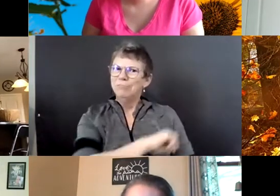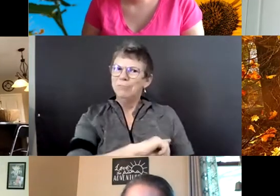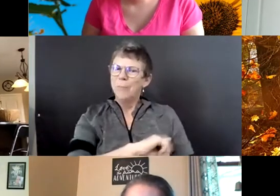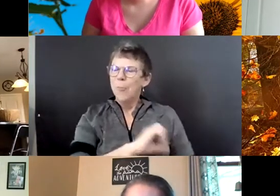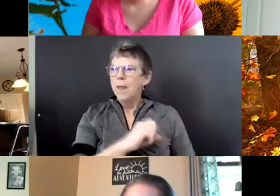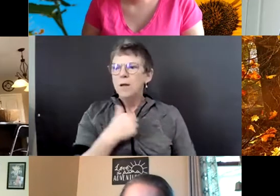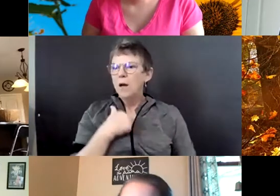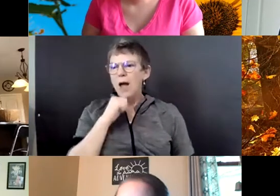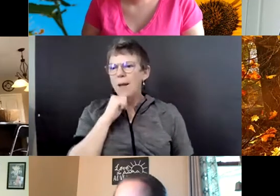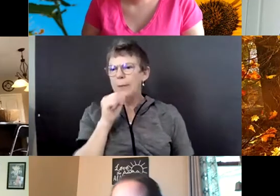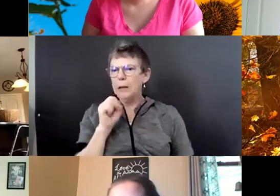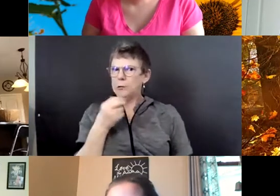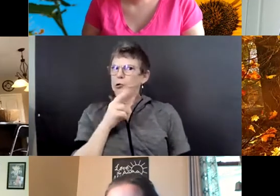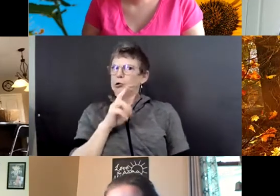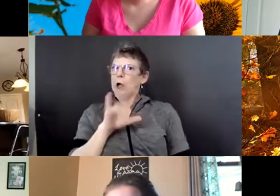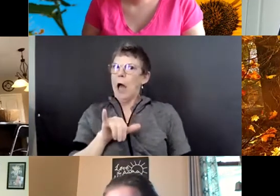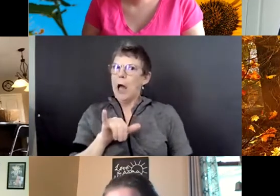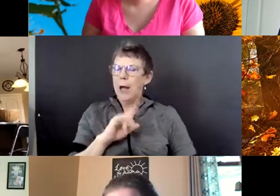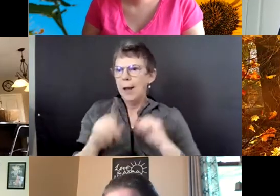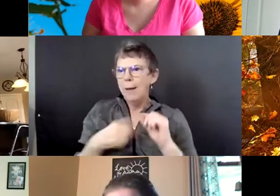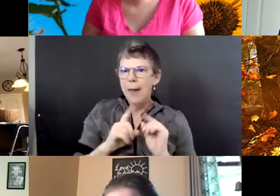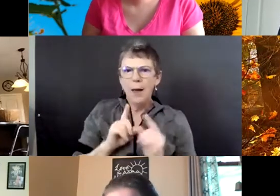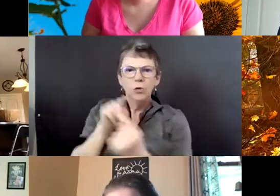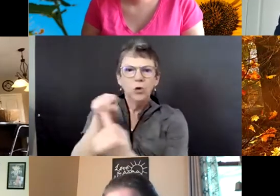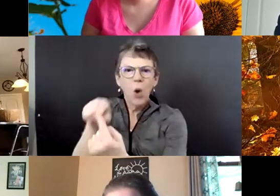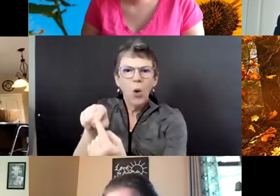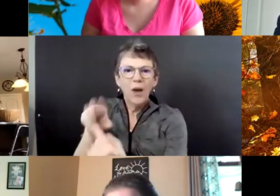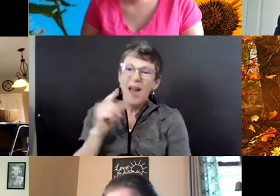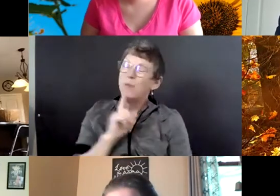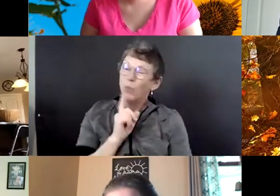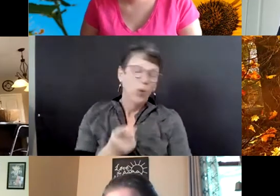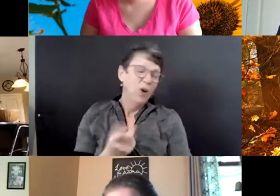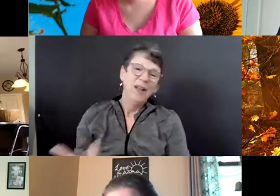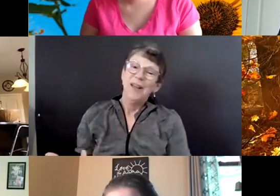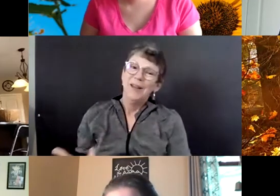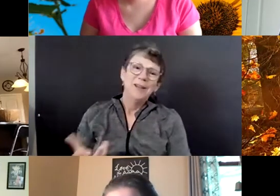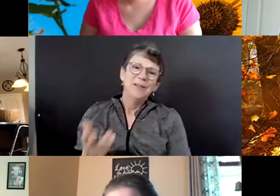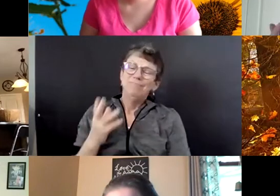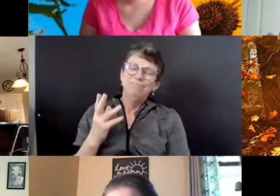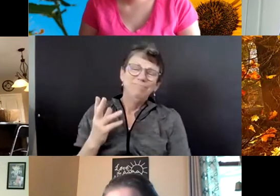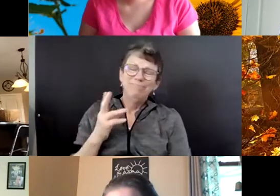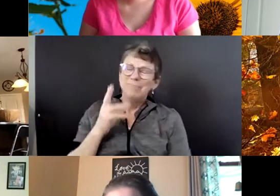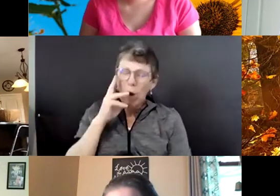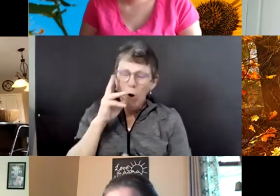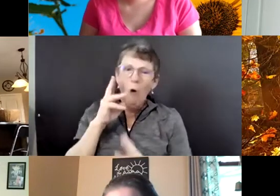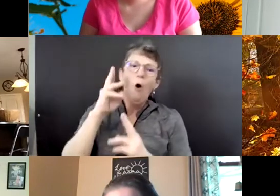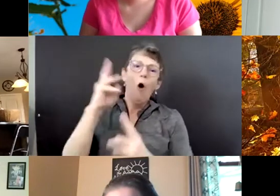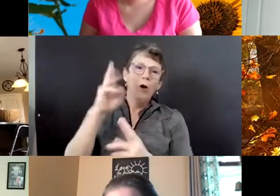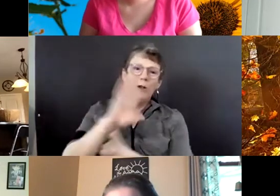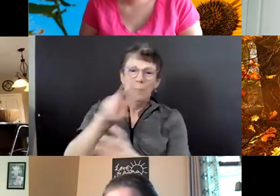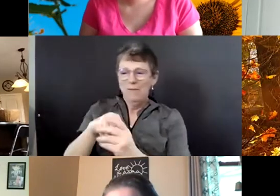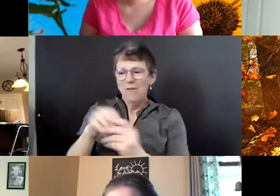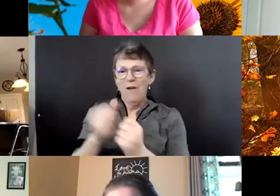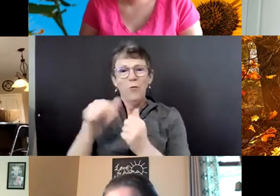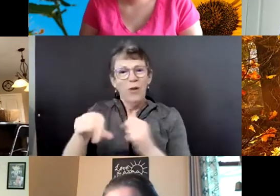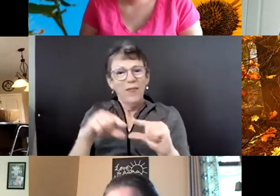others. I'm really privileged, as Leader Sykes mentioned, to be part of a really great caucus, and they just have a wealth of experience. And